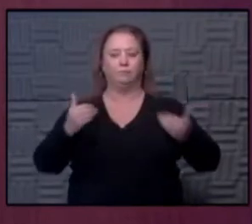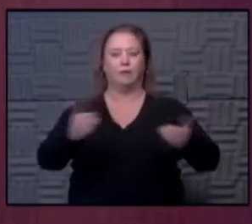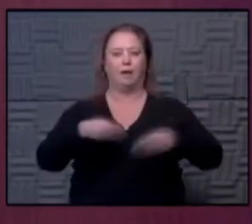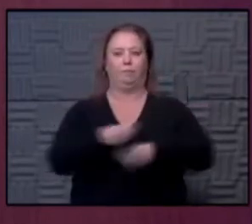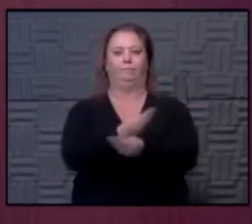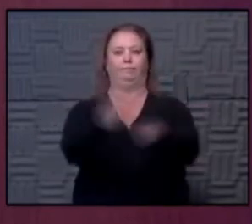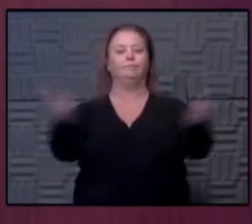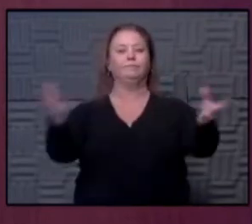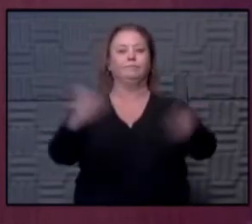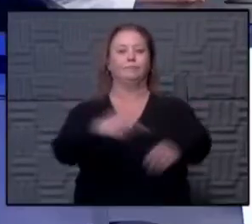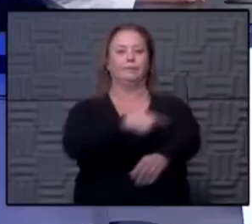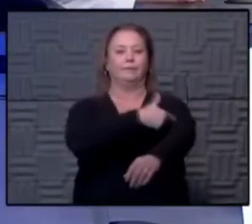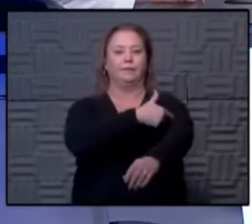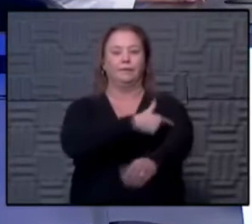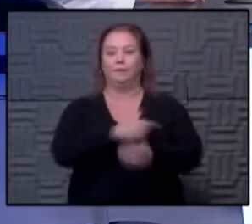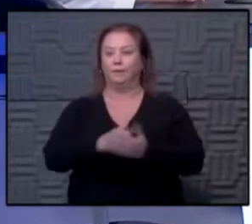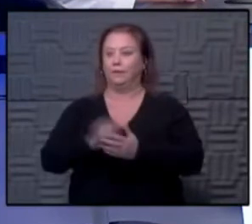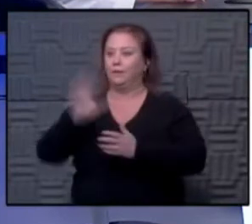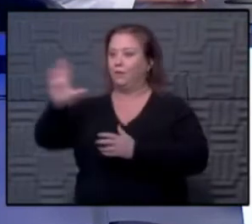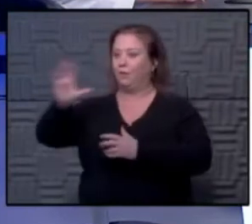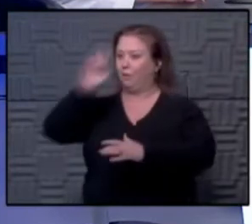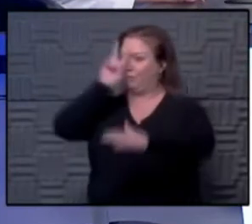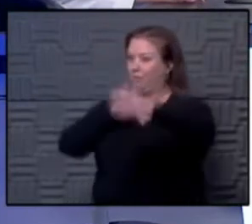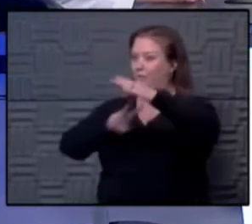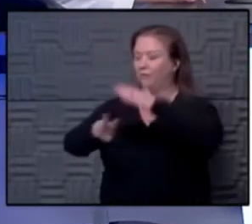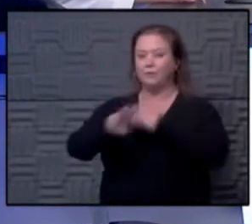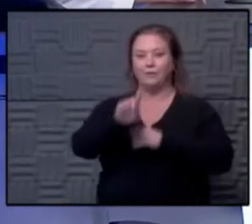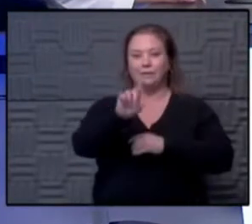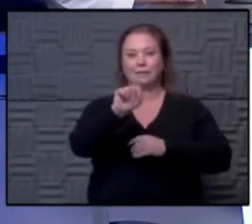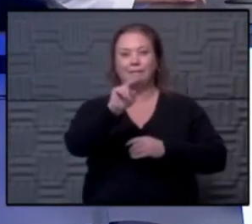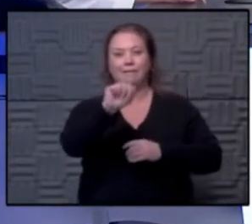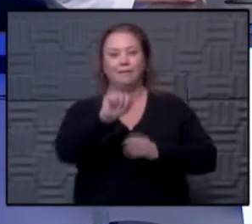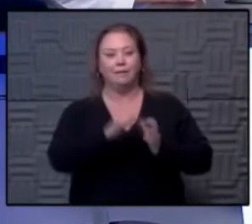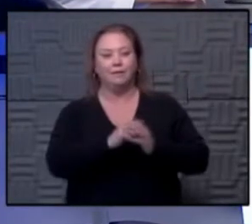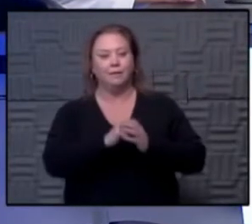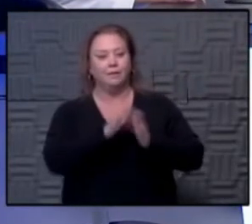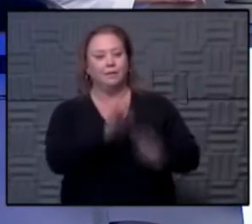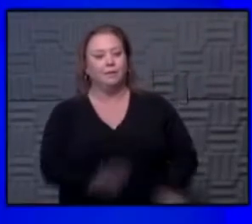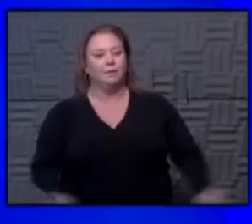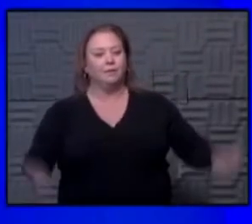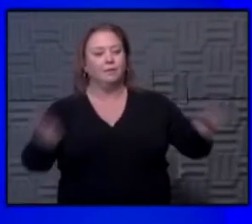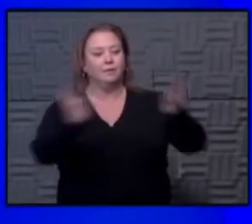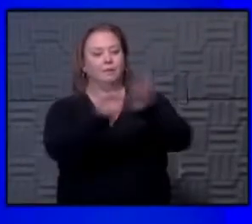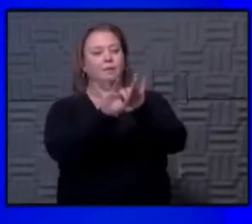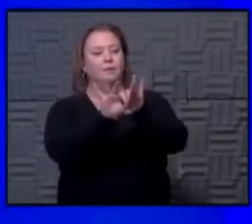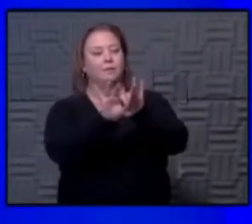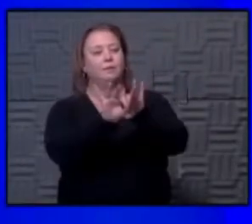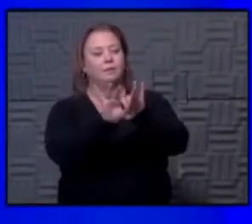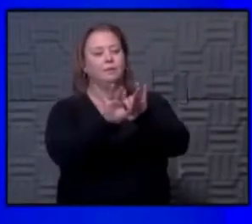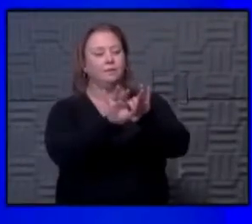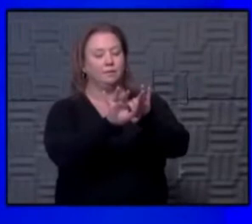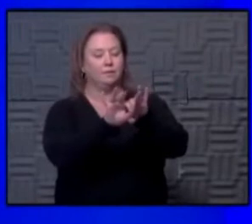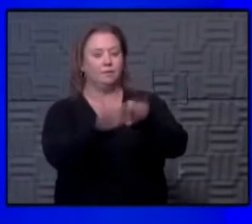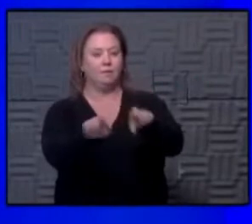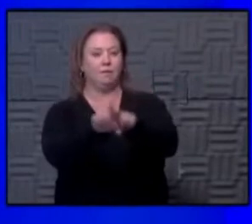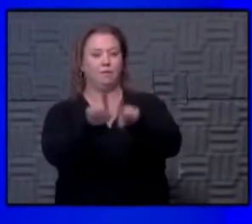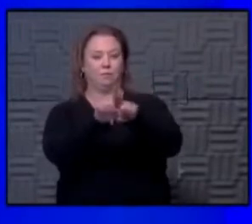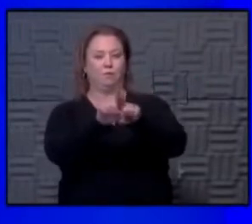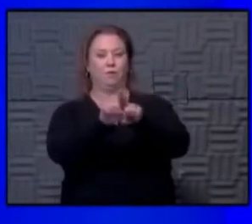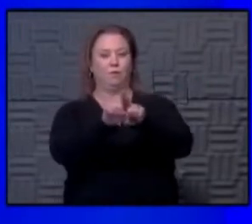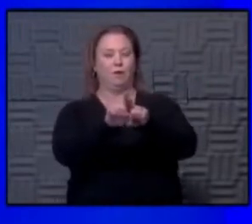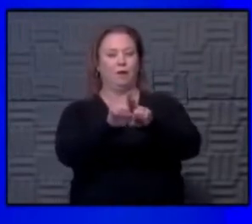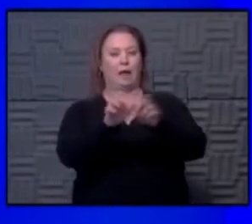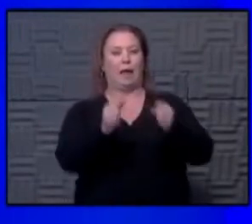vaccine. How's your crystal ball, Dana? Yeah, I think that's an important point to make because it's going to also matter on